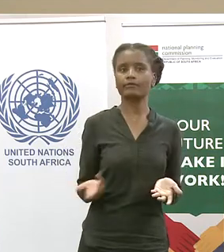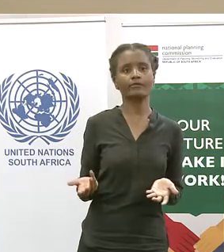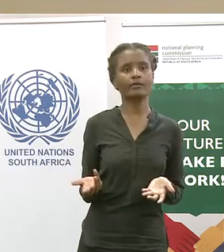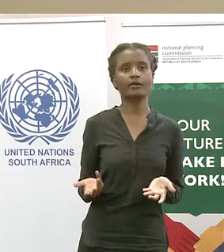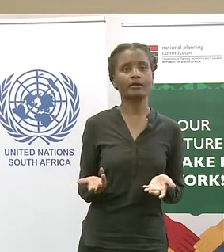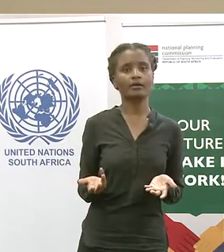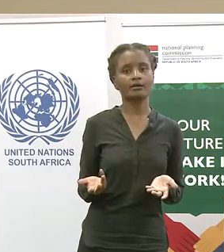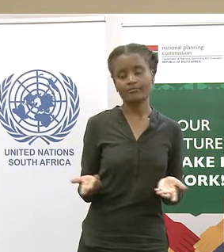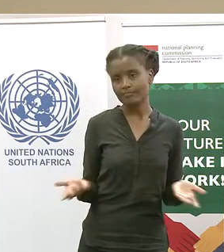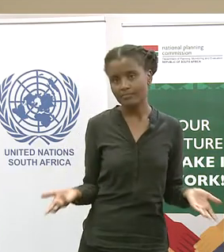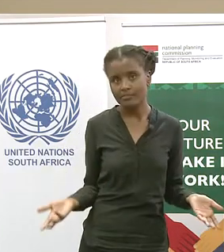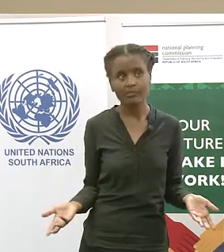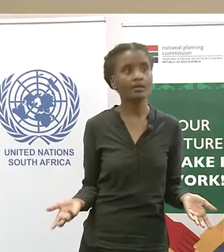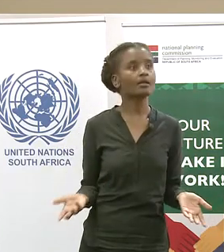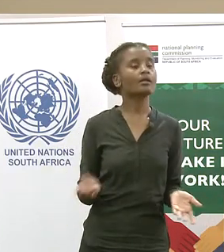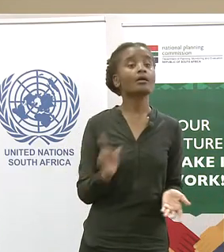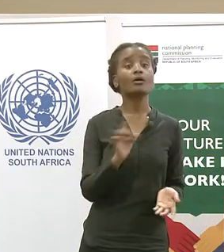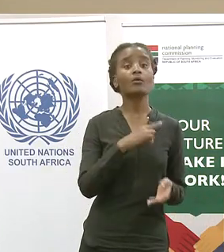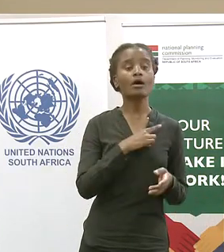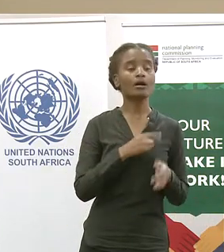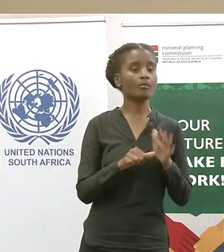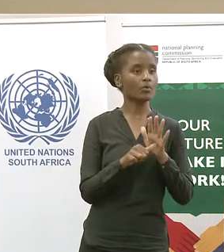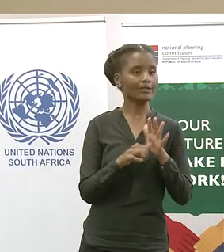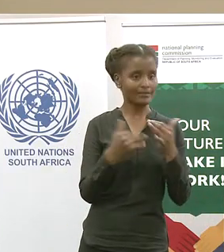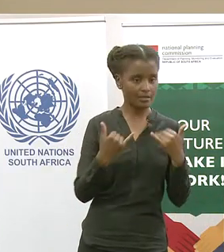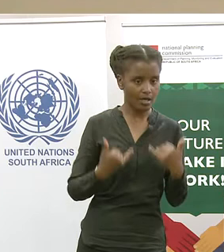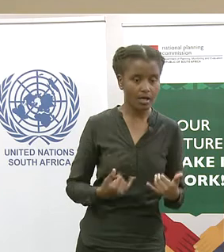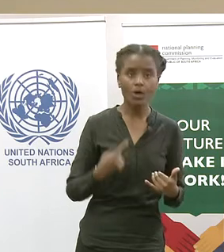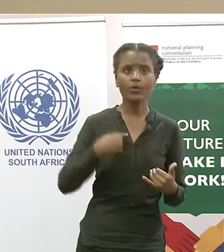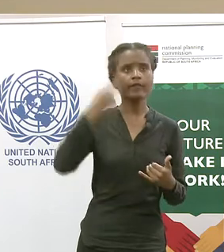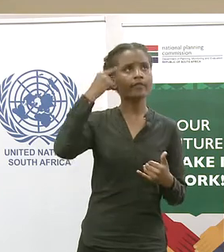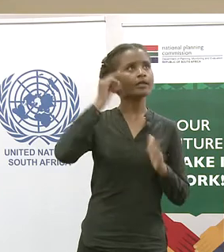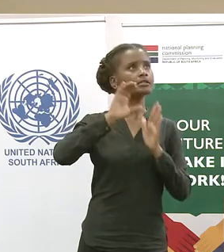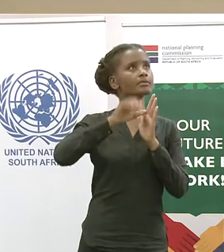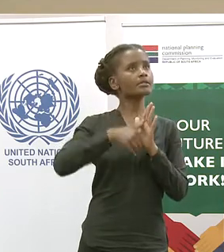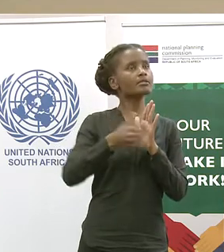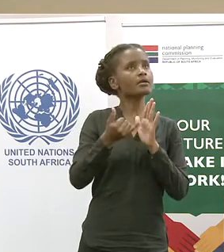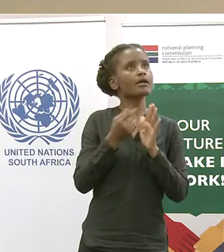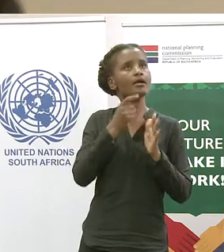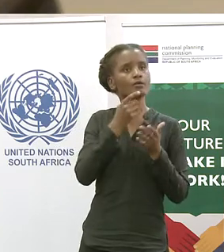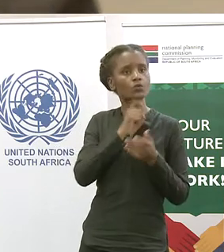before recognizing that disability can be a side of innovation that can be mobilized and